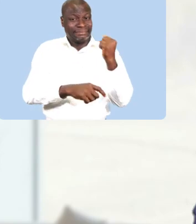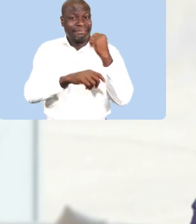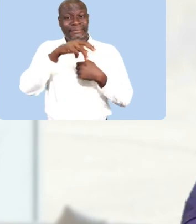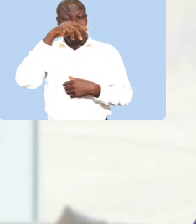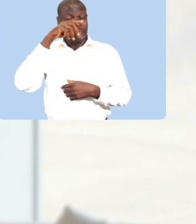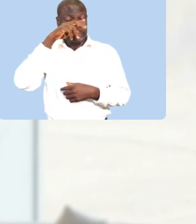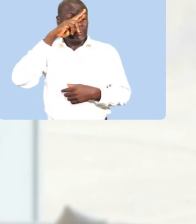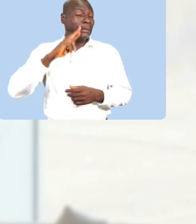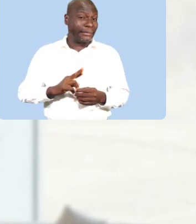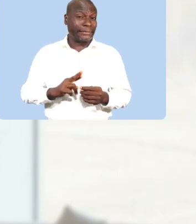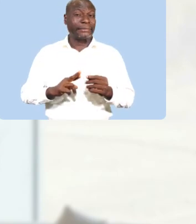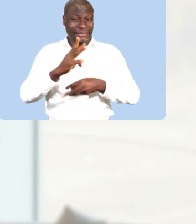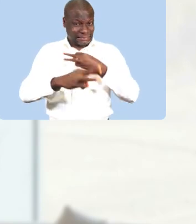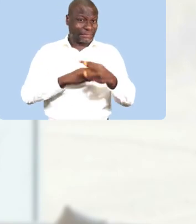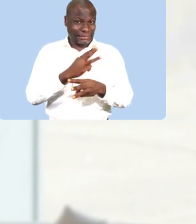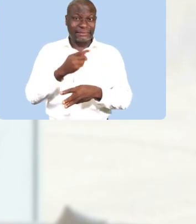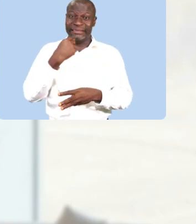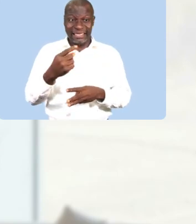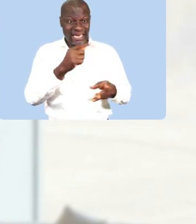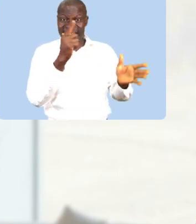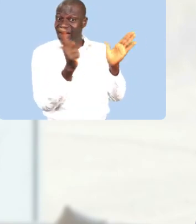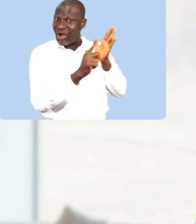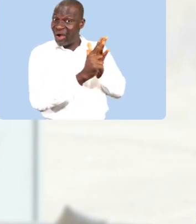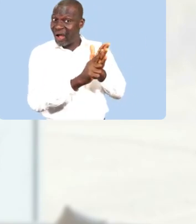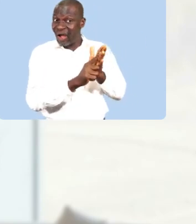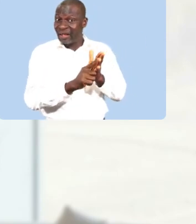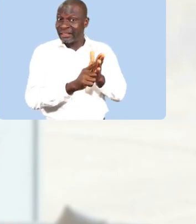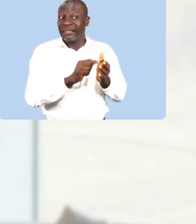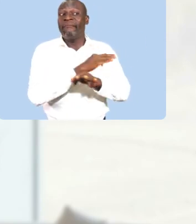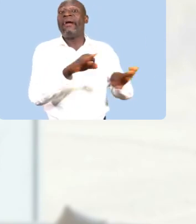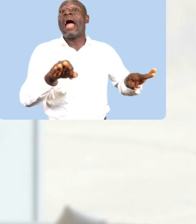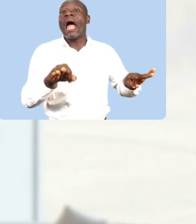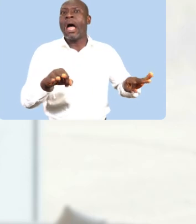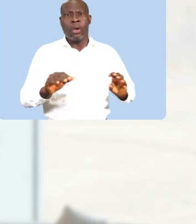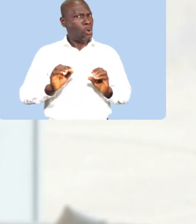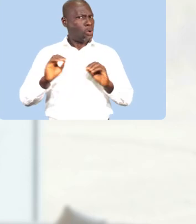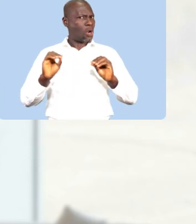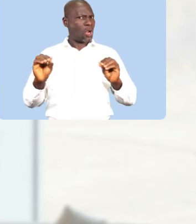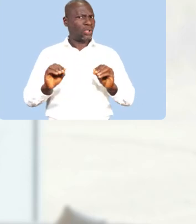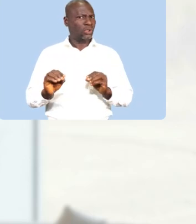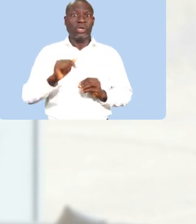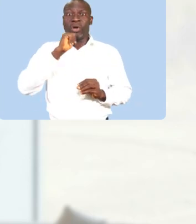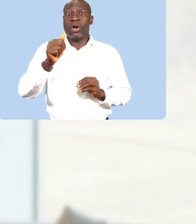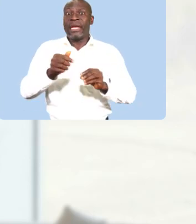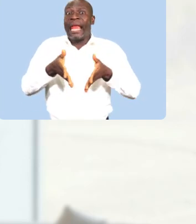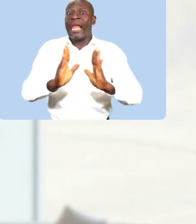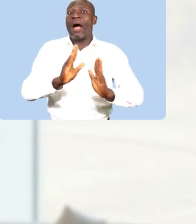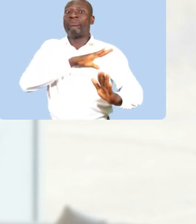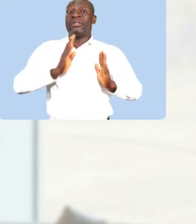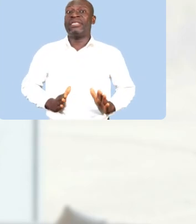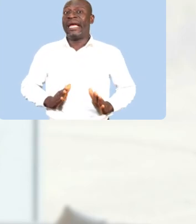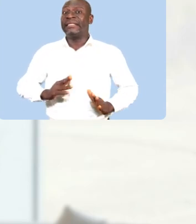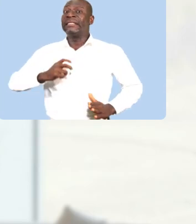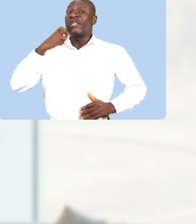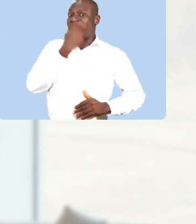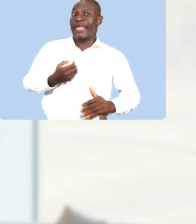ni se enya hwee no eya sam kese pa. And I see, and I say, I'm a Christopher and Cassa and Fasa, and I'm saying, and